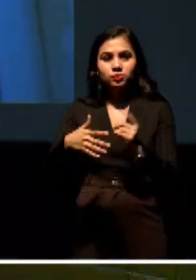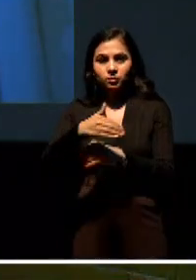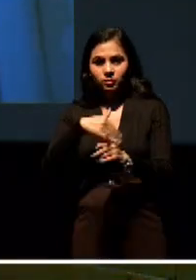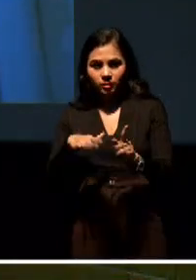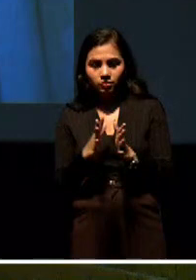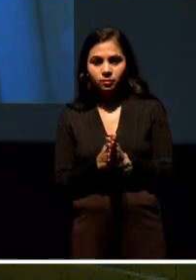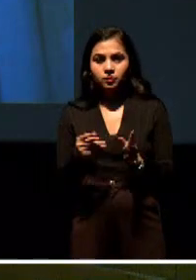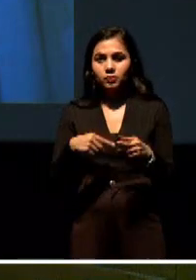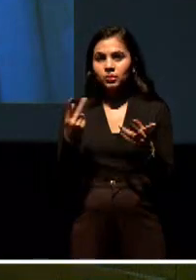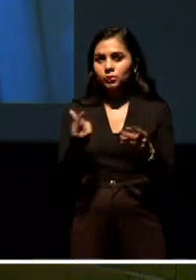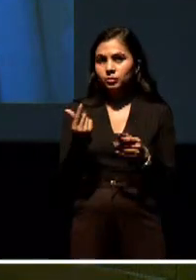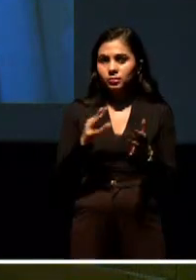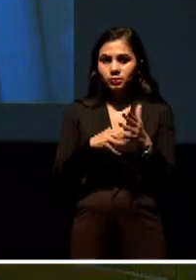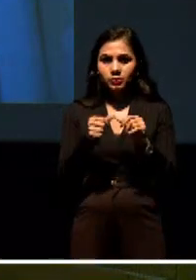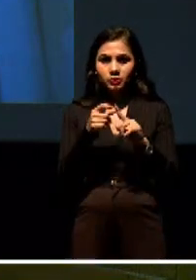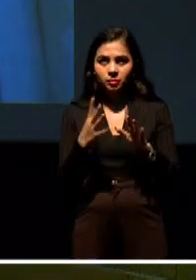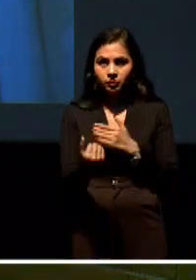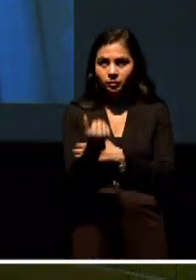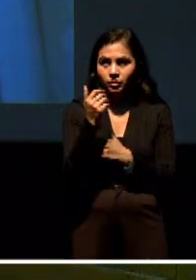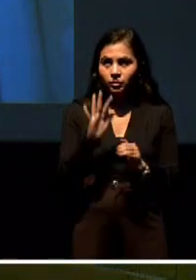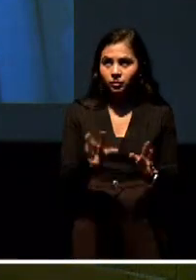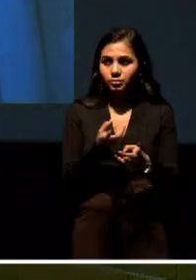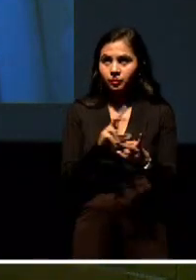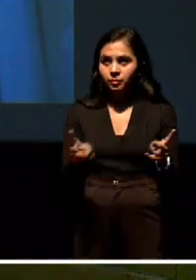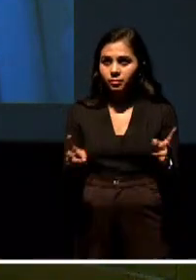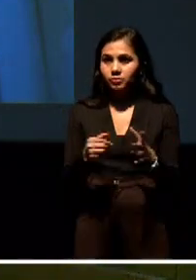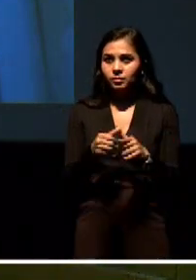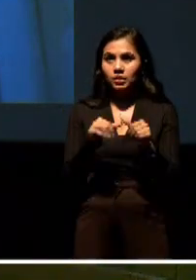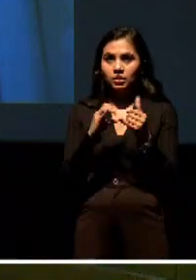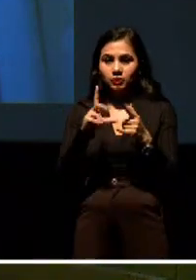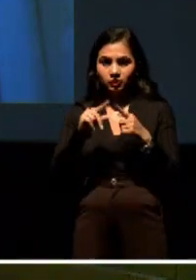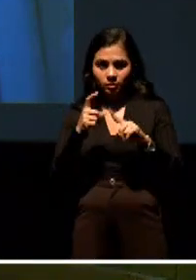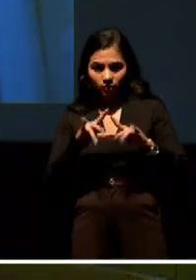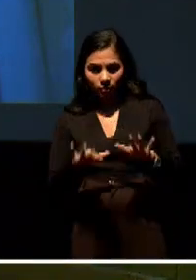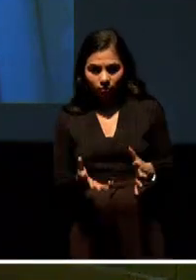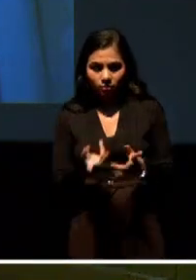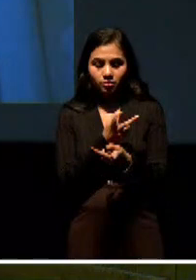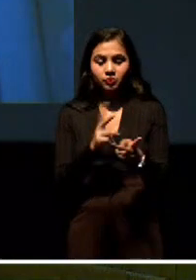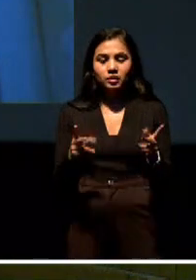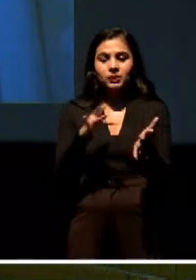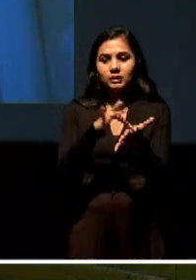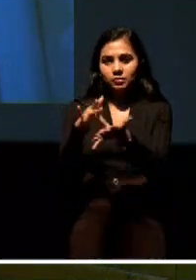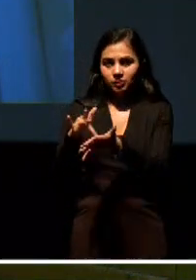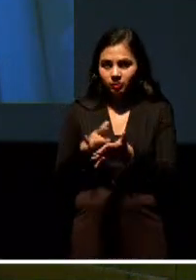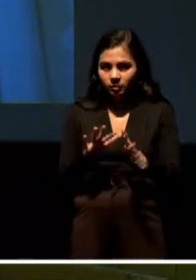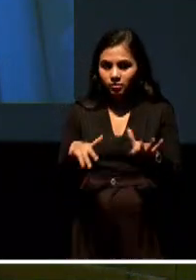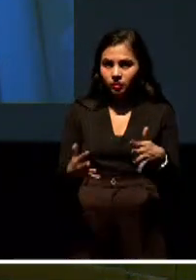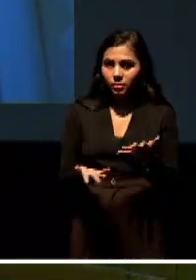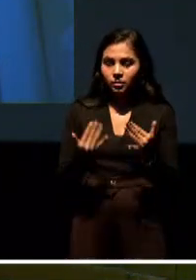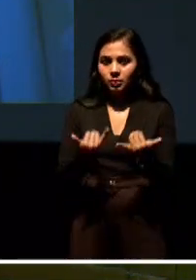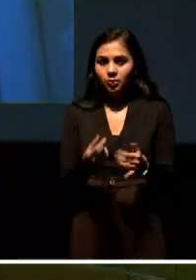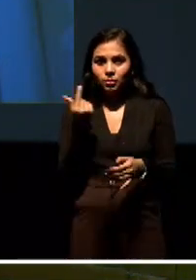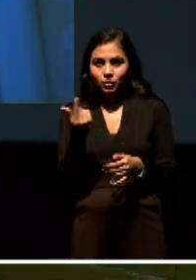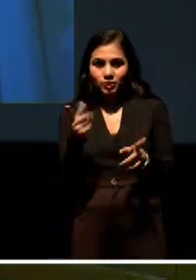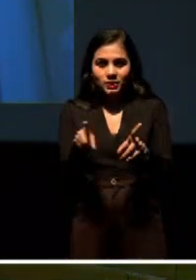you're using maps, it has this very strong American accent which mispronounces all the destinations. And now that we're using